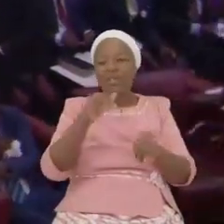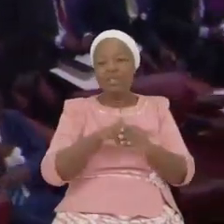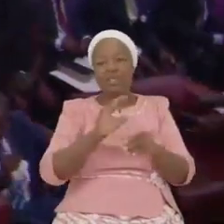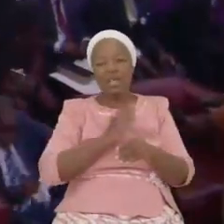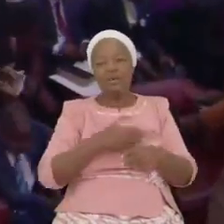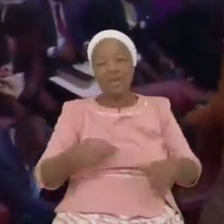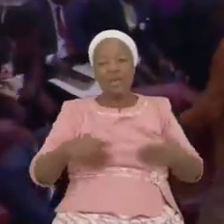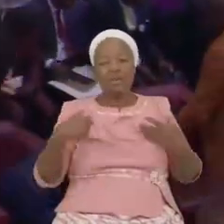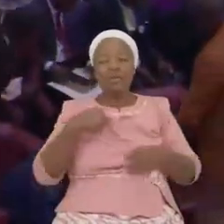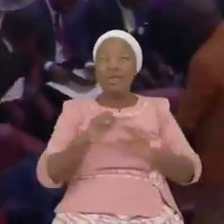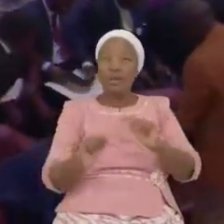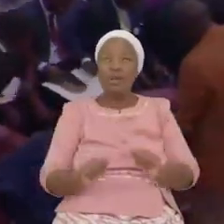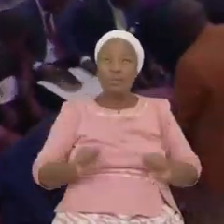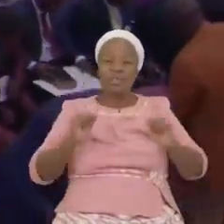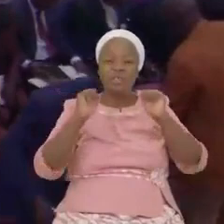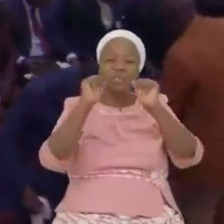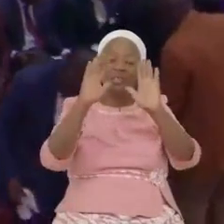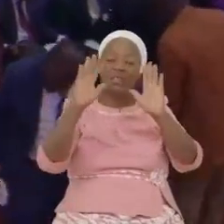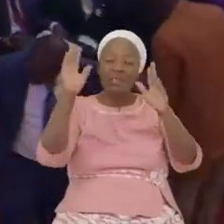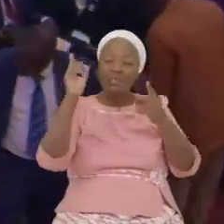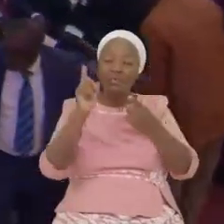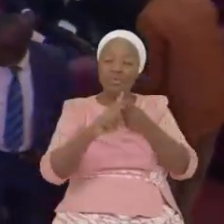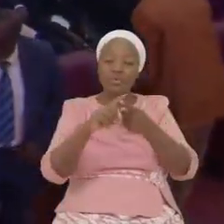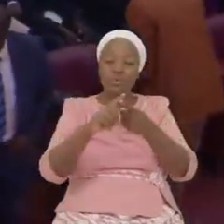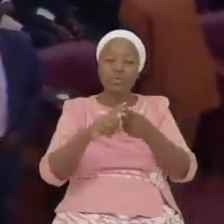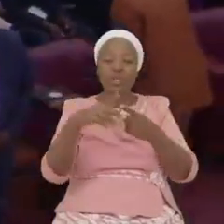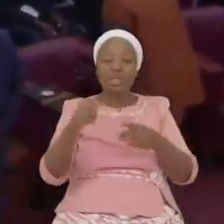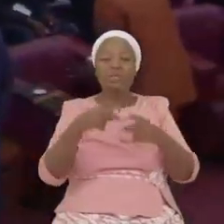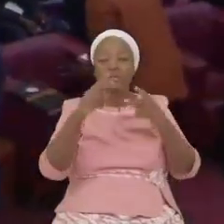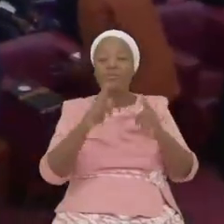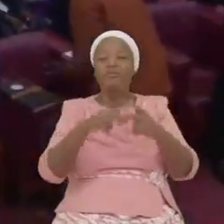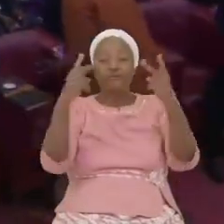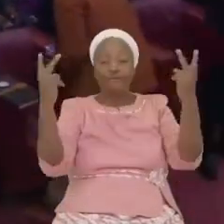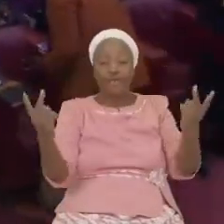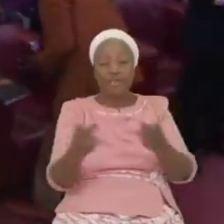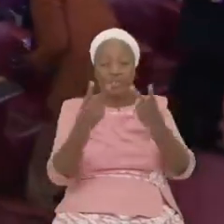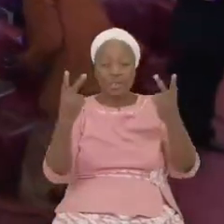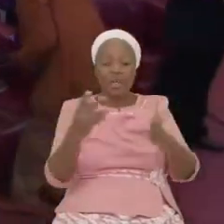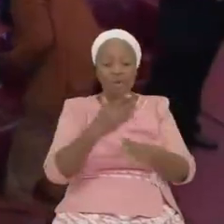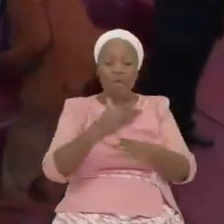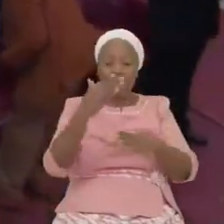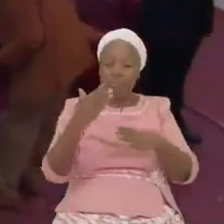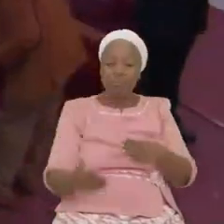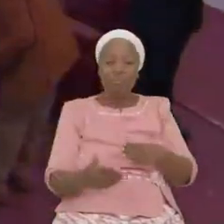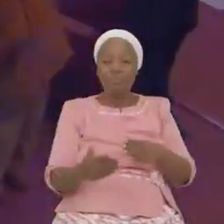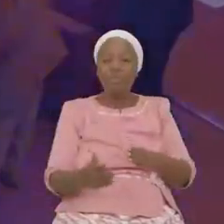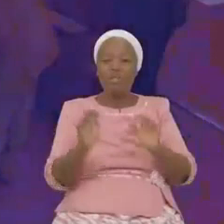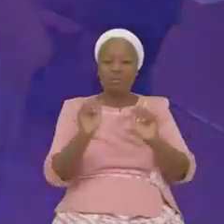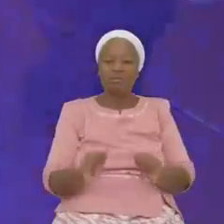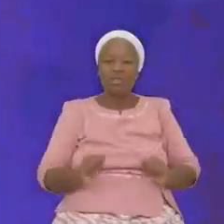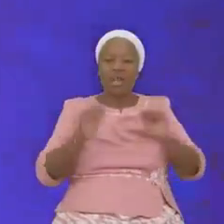We're committed to complete victory, complete provision, and